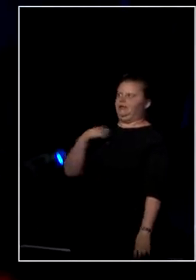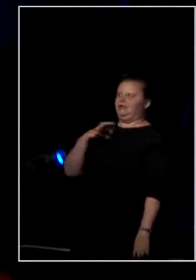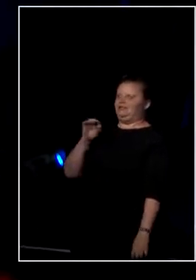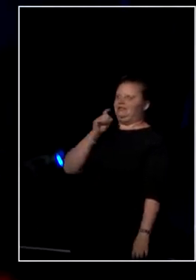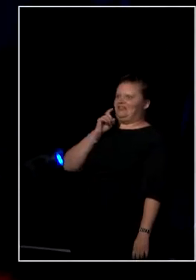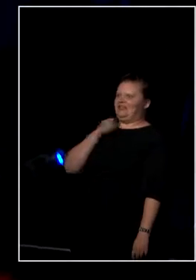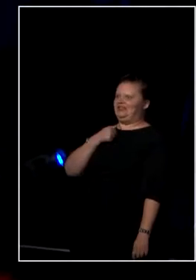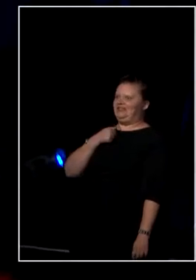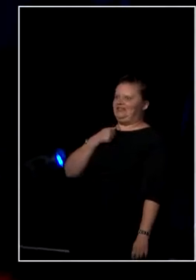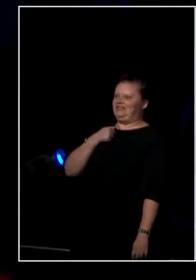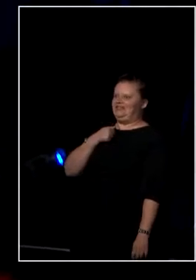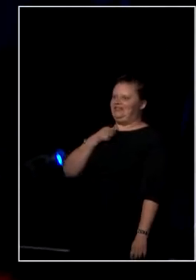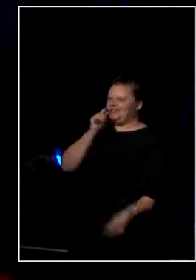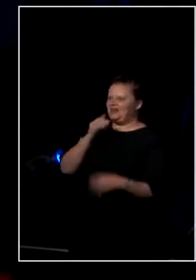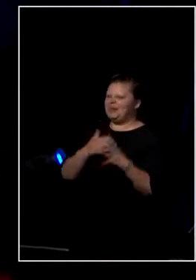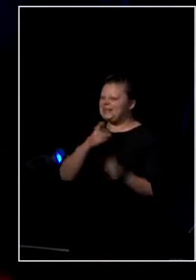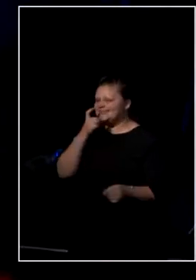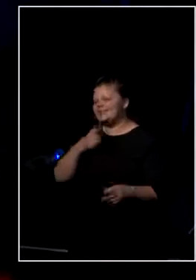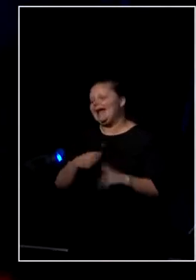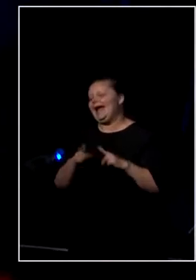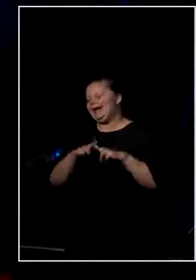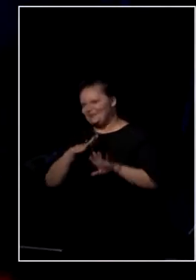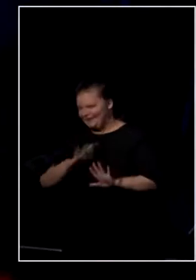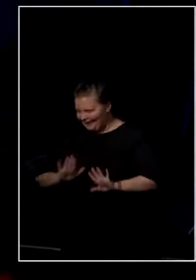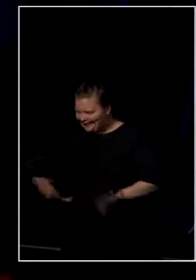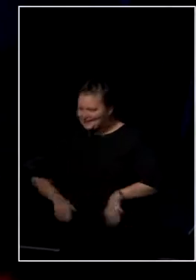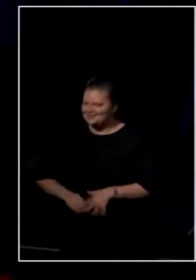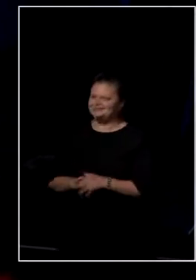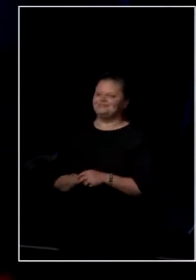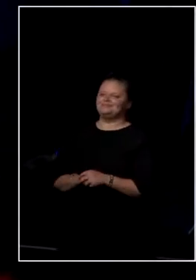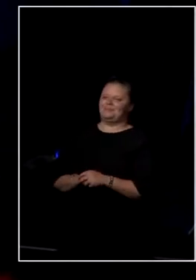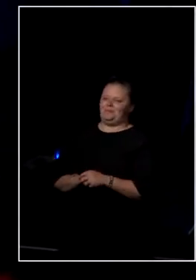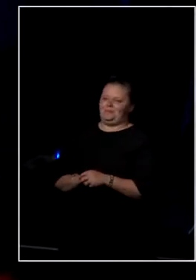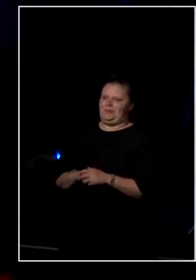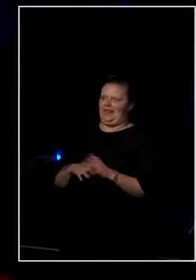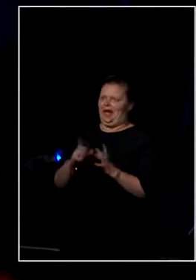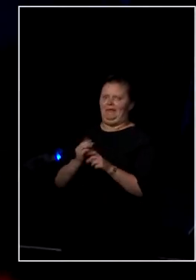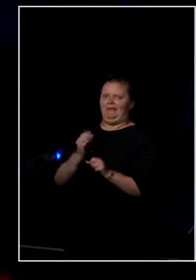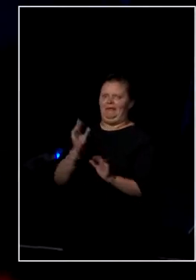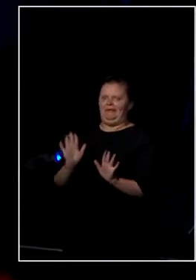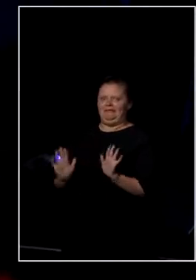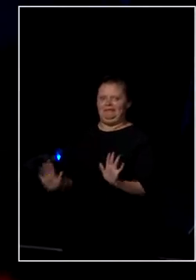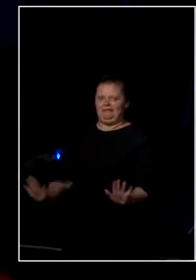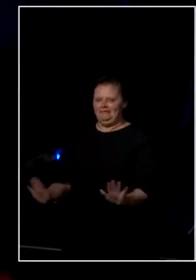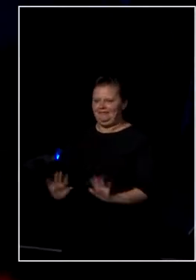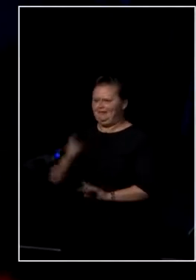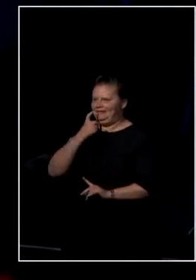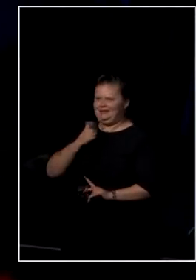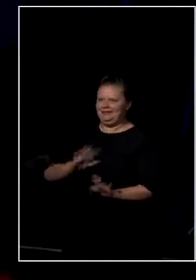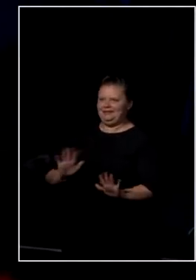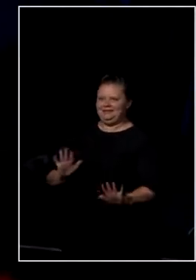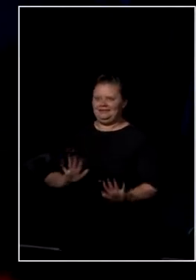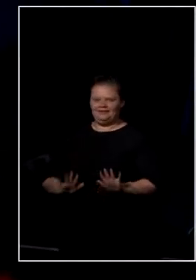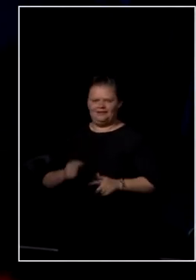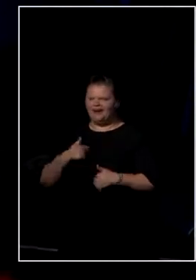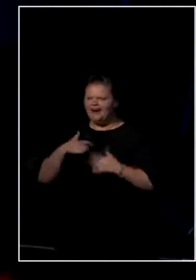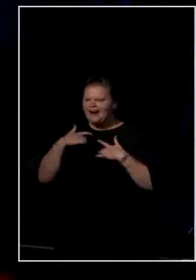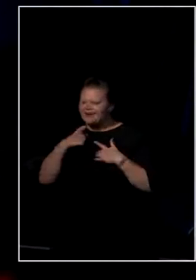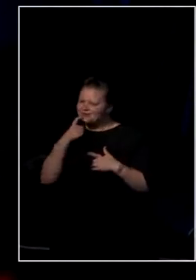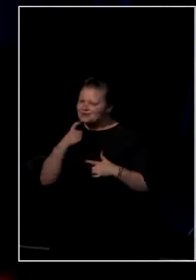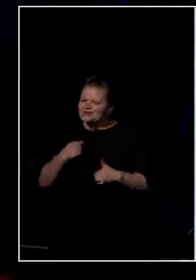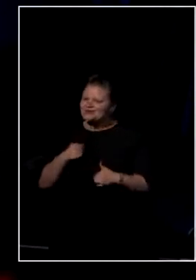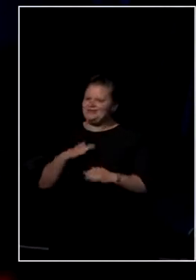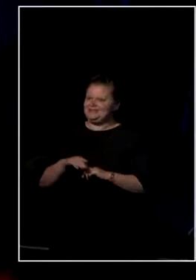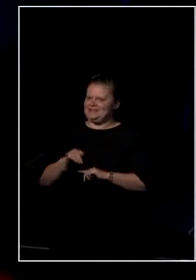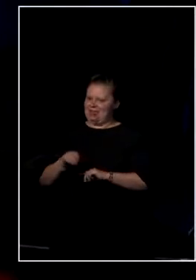and I you can answer it serious if you have to. You can. Huh? Oh God, no, then I'm a serious person. I feel person. Like I feel serious about it, Carly, because I